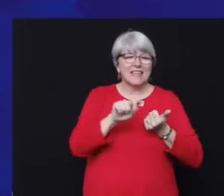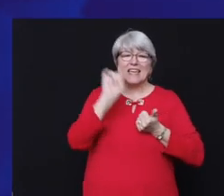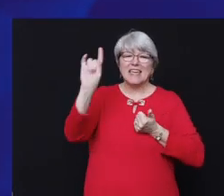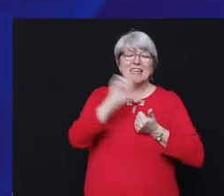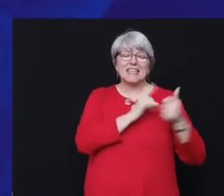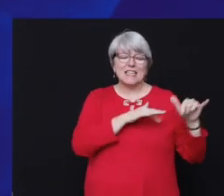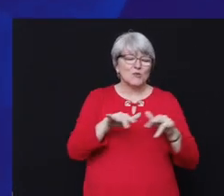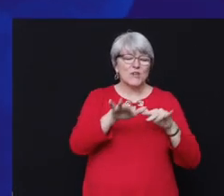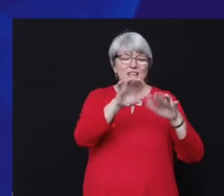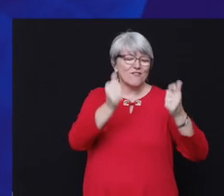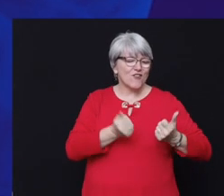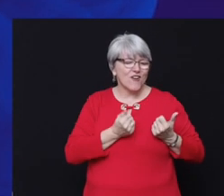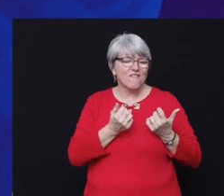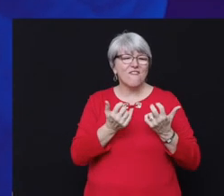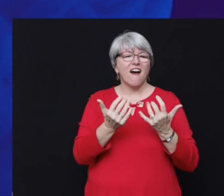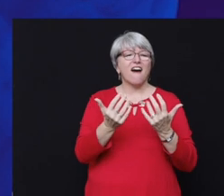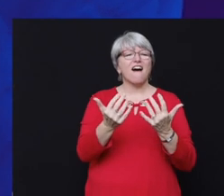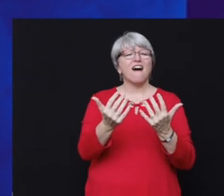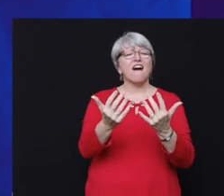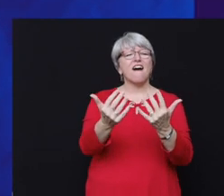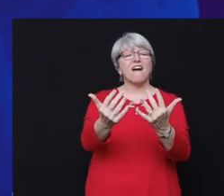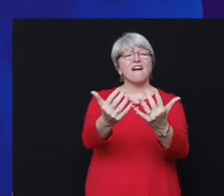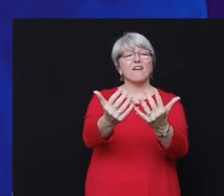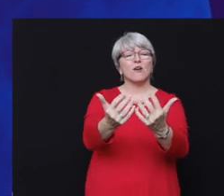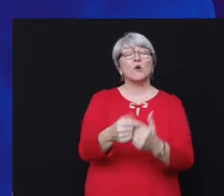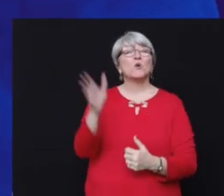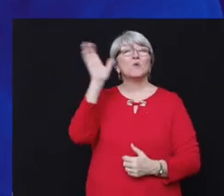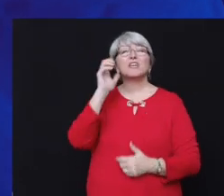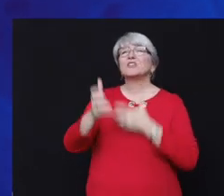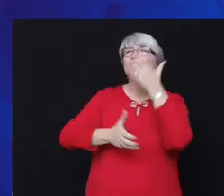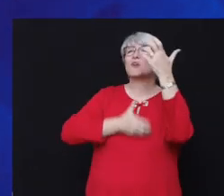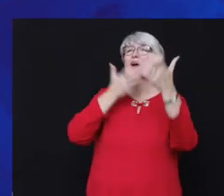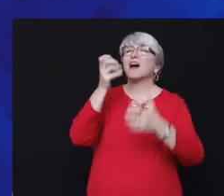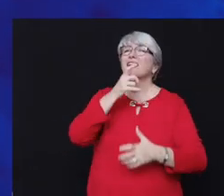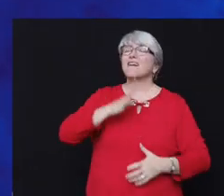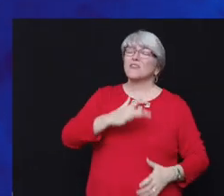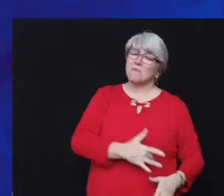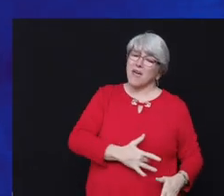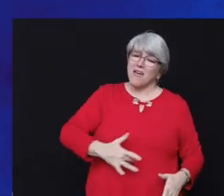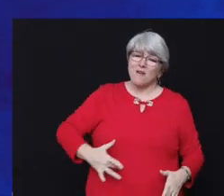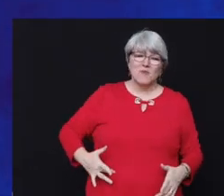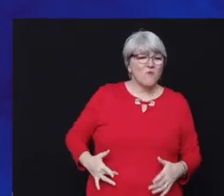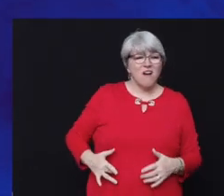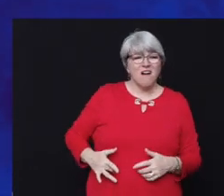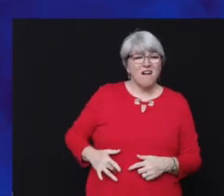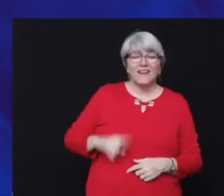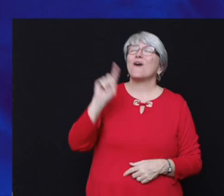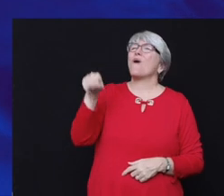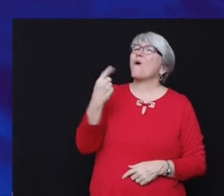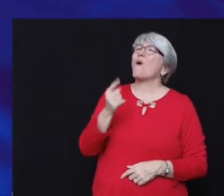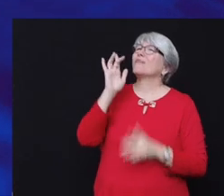hearts in His river of fire. Who hears the cry of the barren